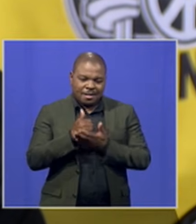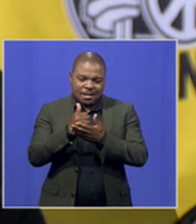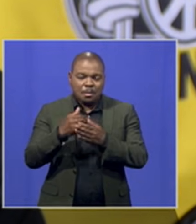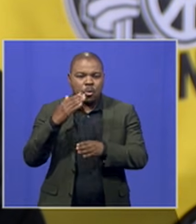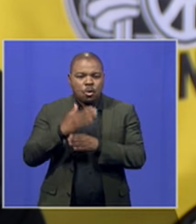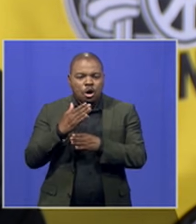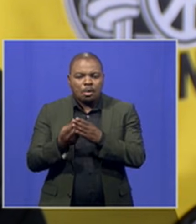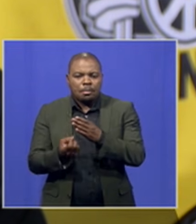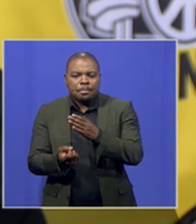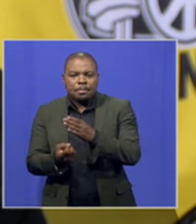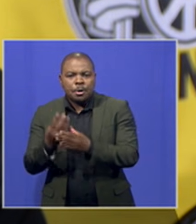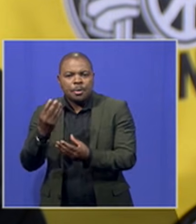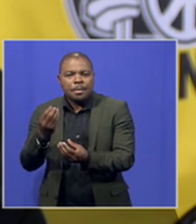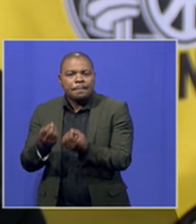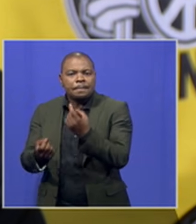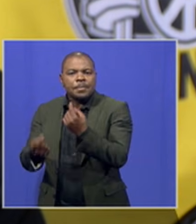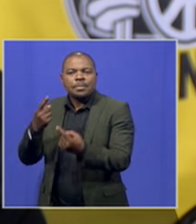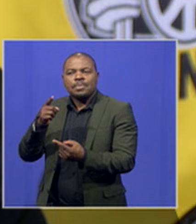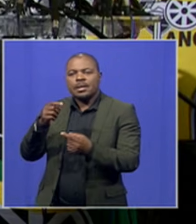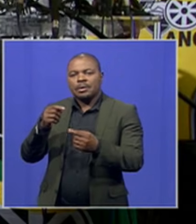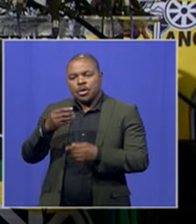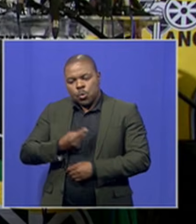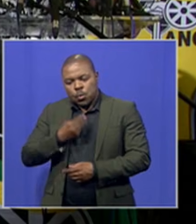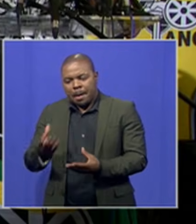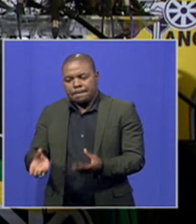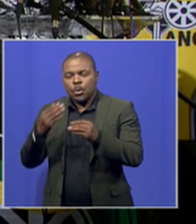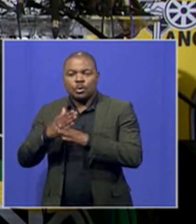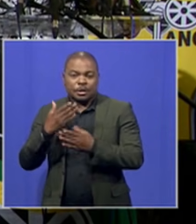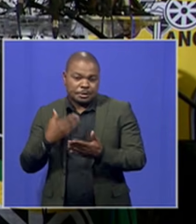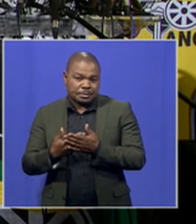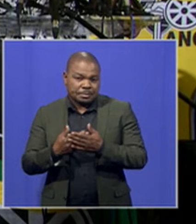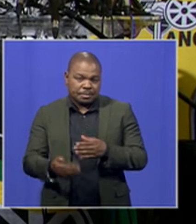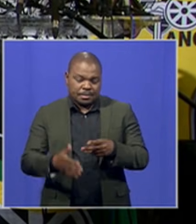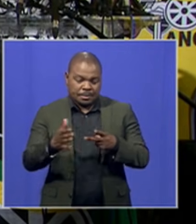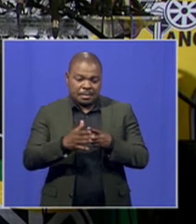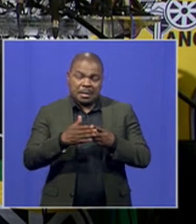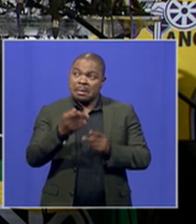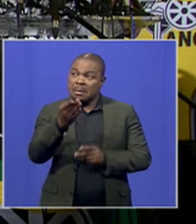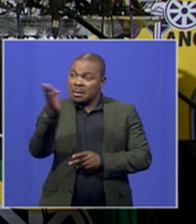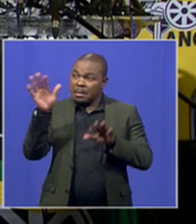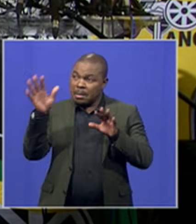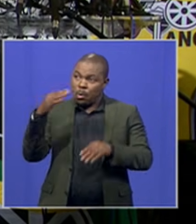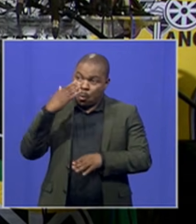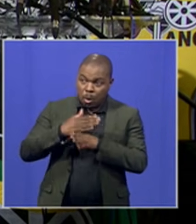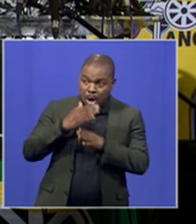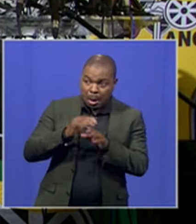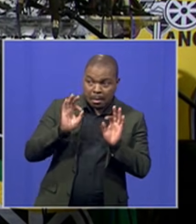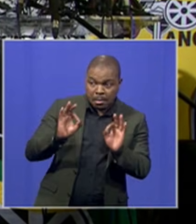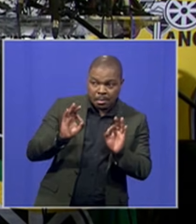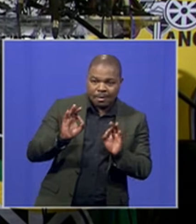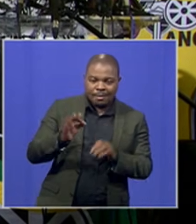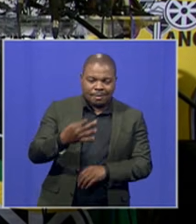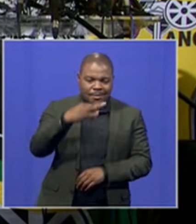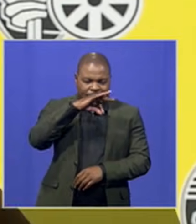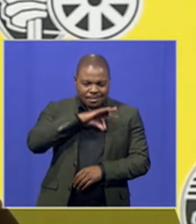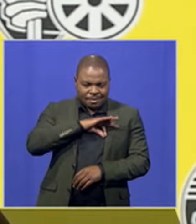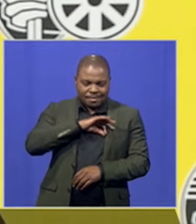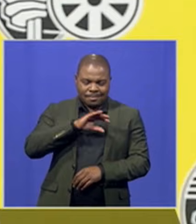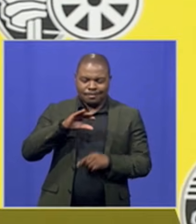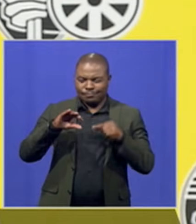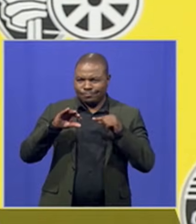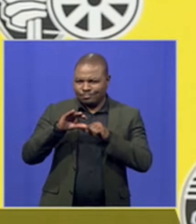mesebetsi haholo bakeng sa batjha le ho etsa bonnete ba hore ka mekotleng ya batho ba sebetsang ha ba fumana mepitso ya bona